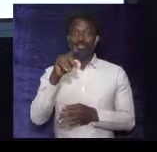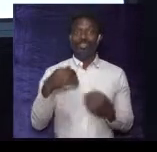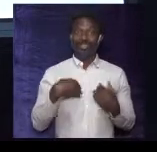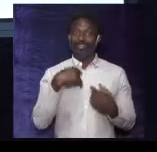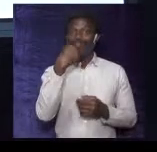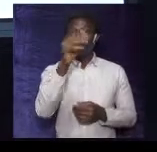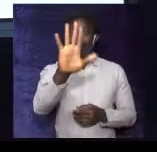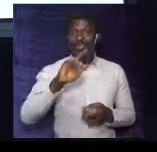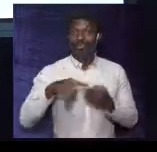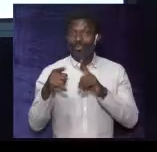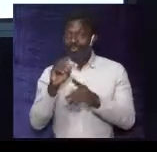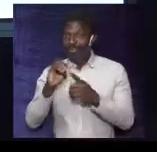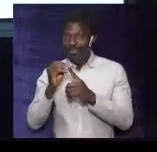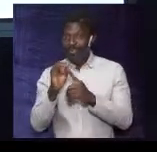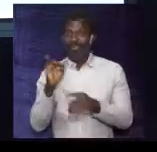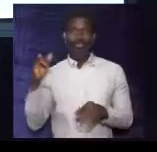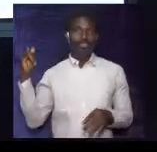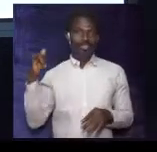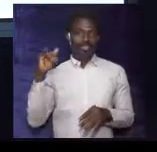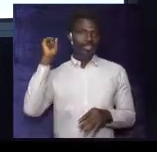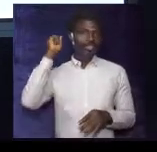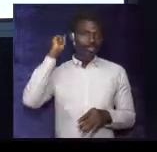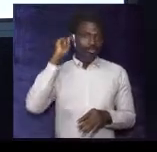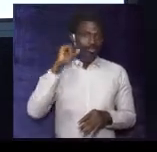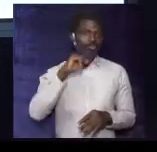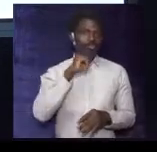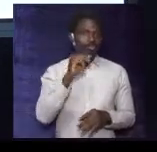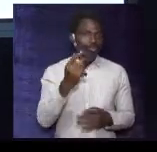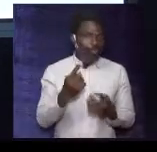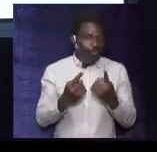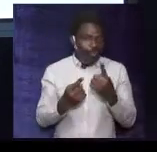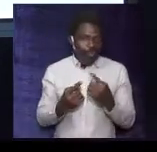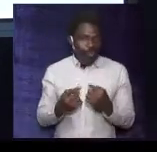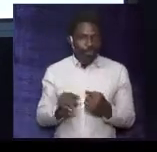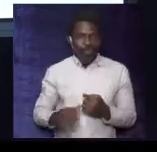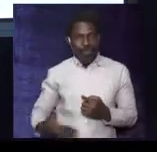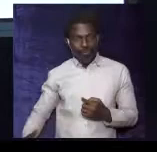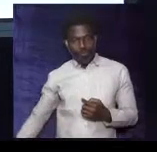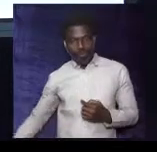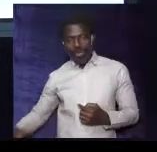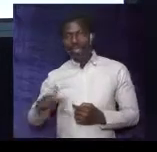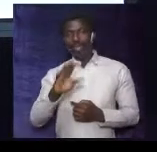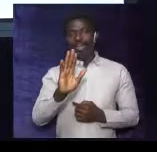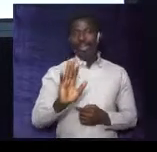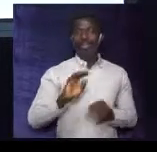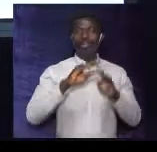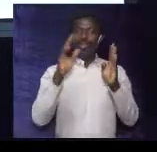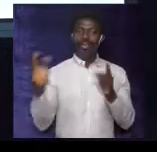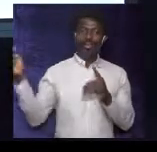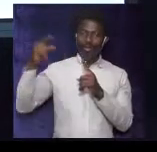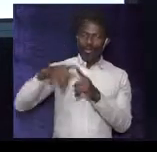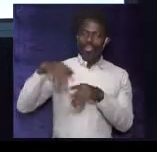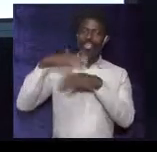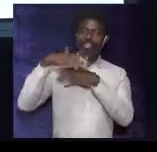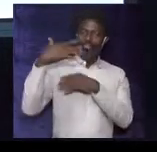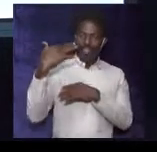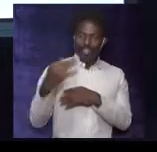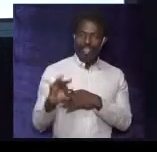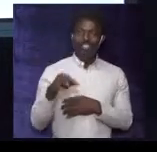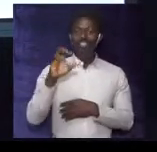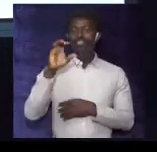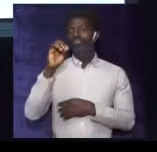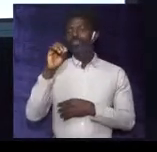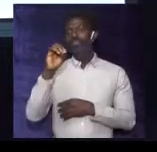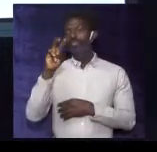over. I believe you have all told your friends too. They should not call by